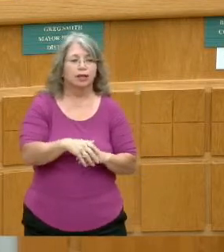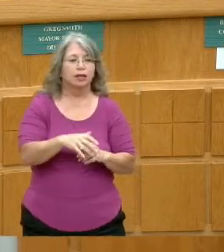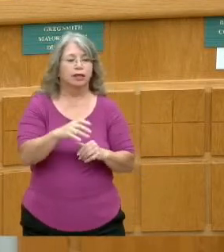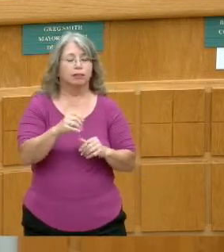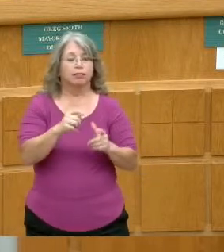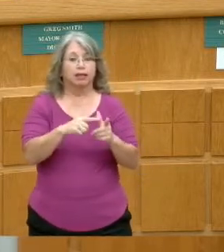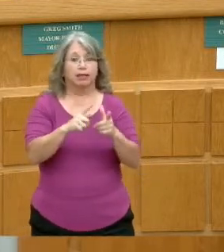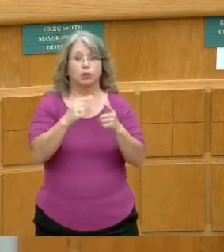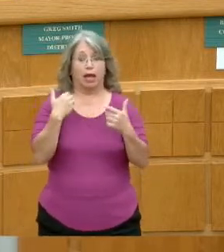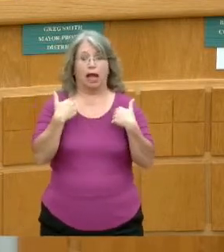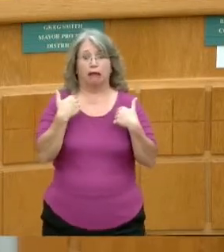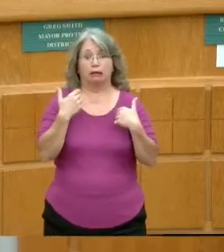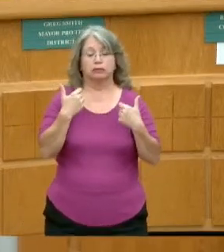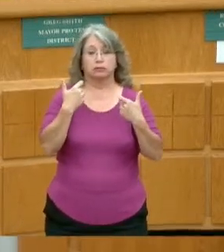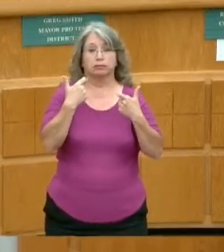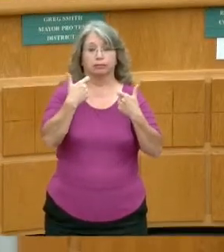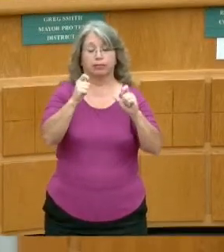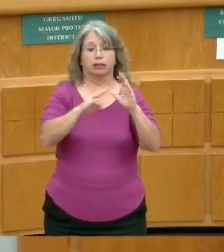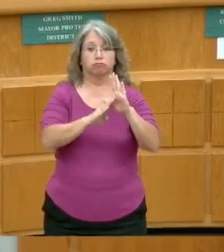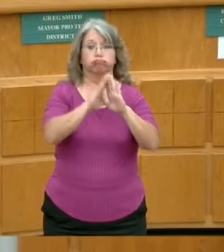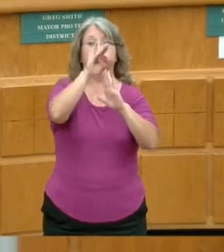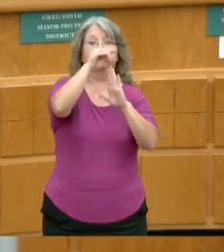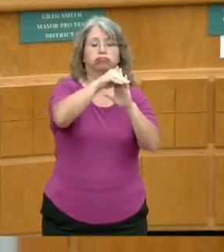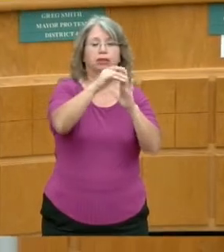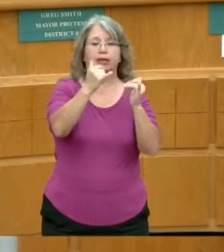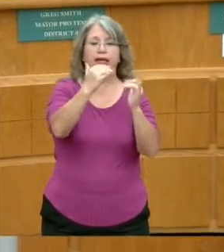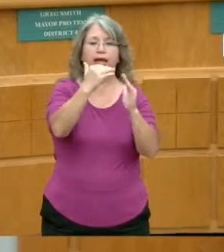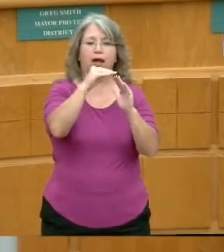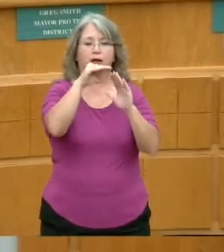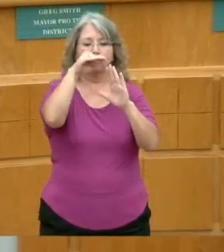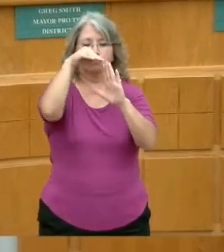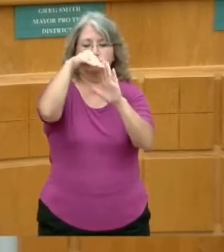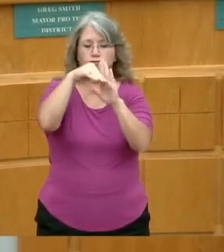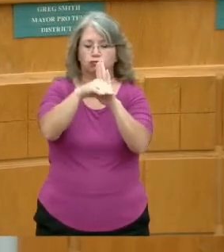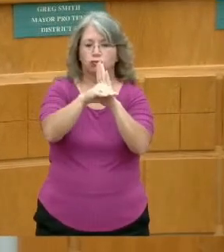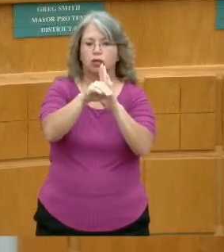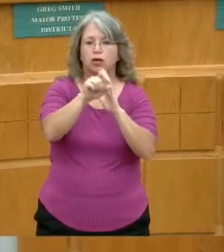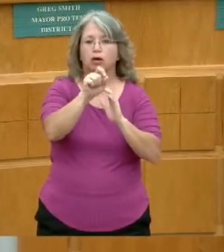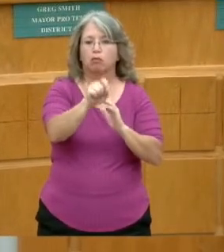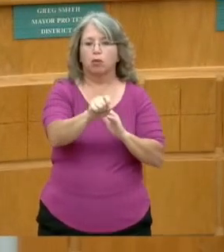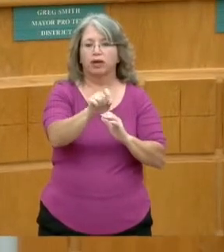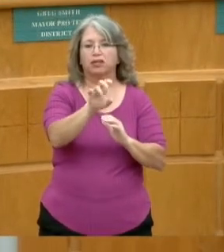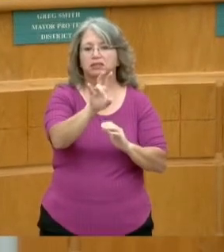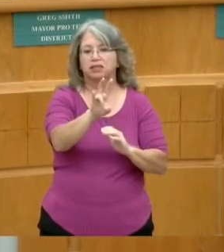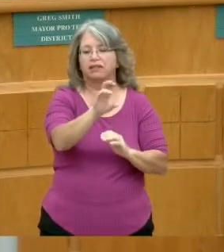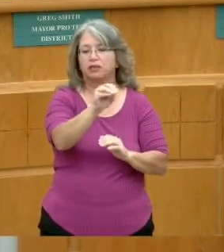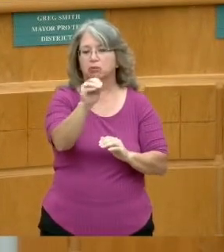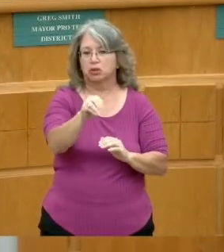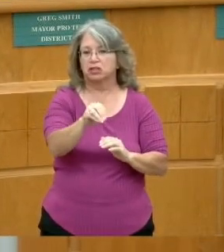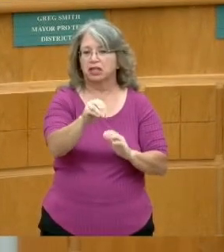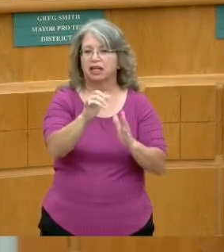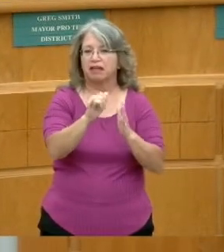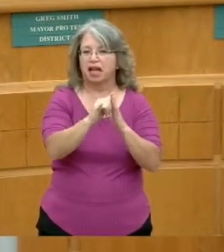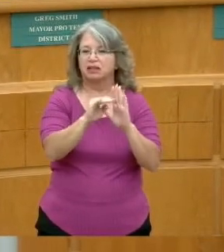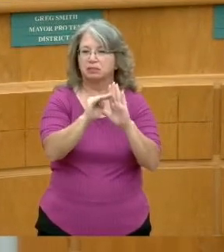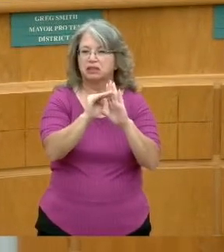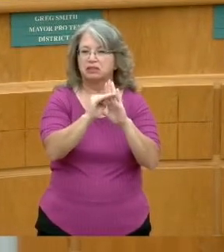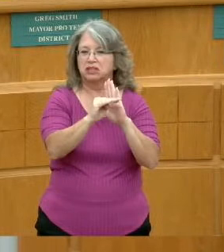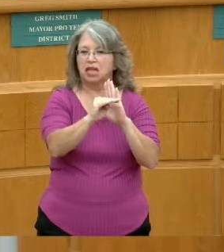lower level of around 0.7% right now. And that's been fairly steady over the past several